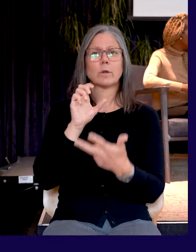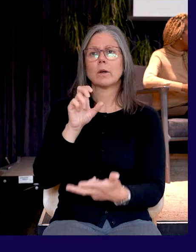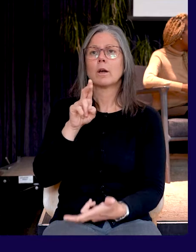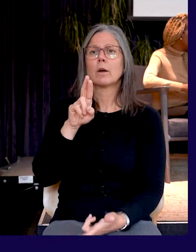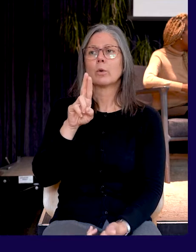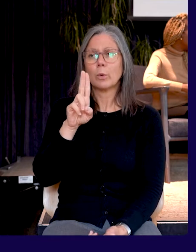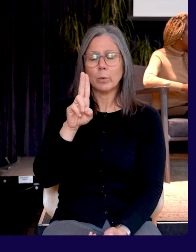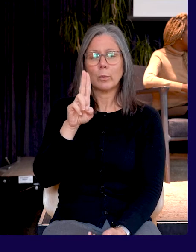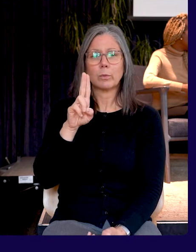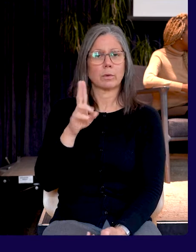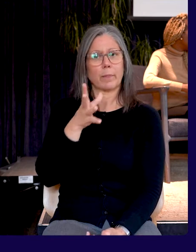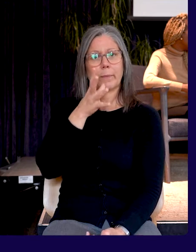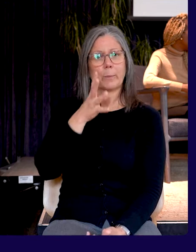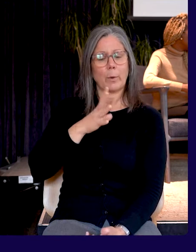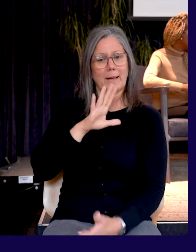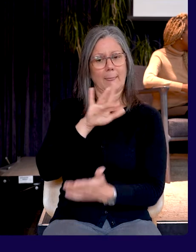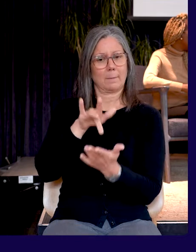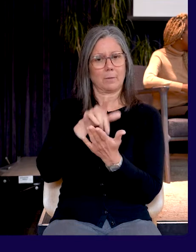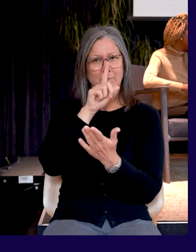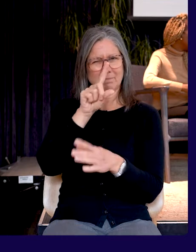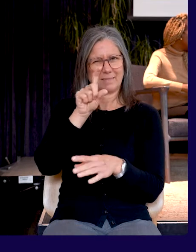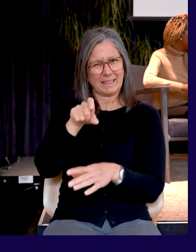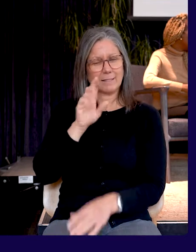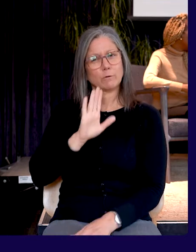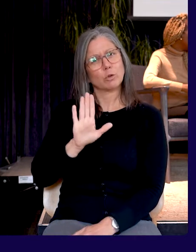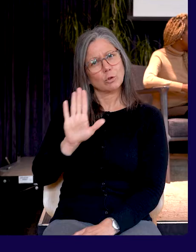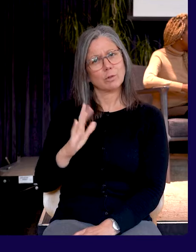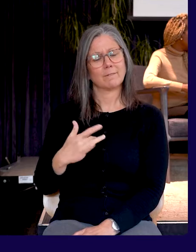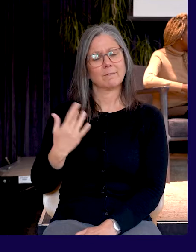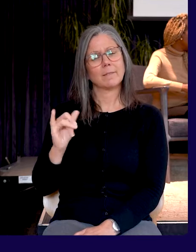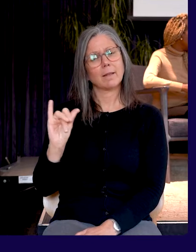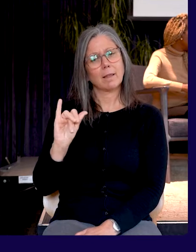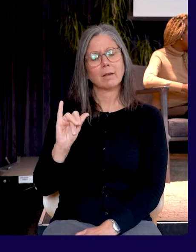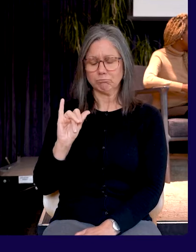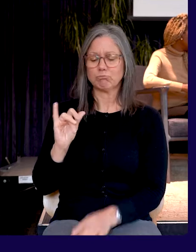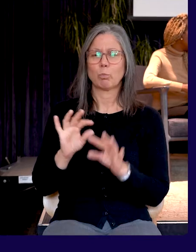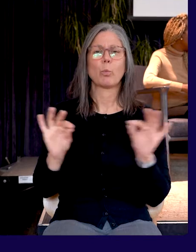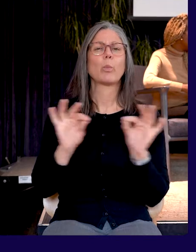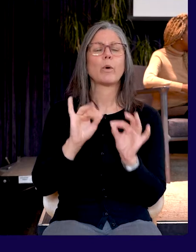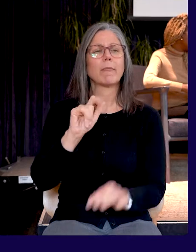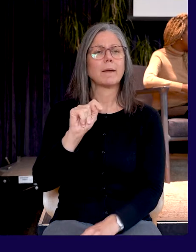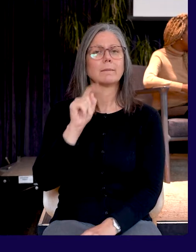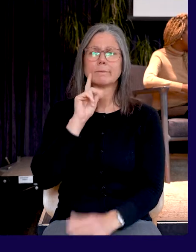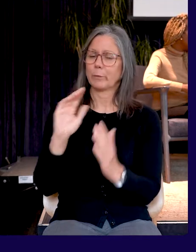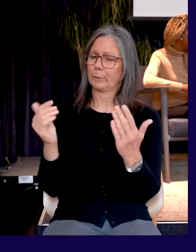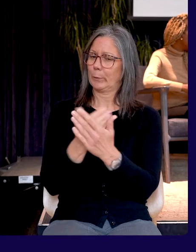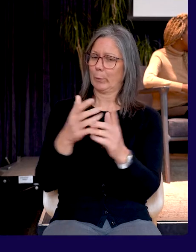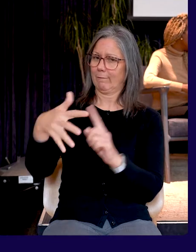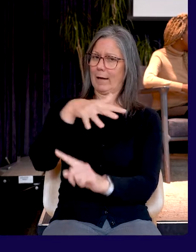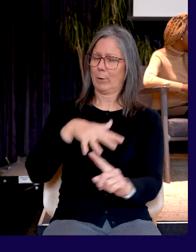that this woman in the middle really needs in order for her to feel like it's worth it in this new